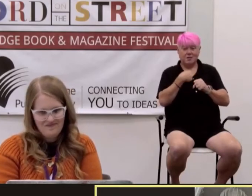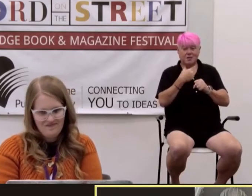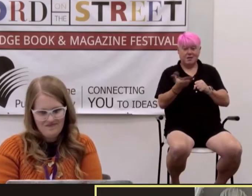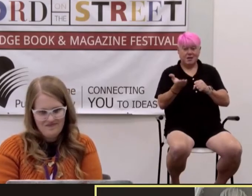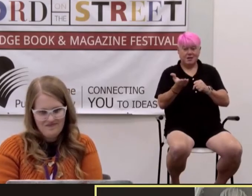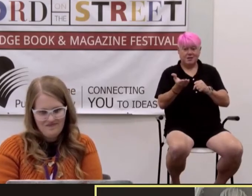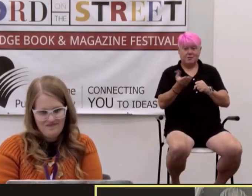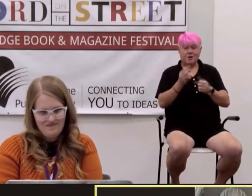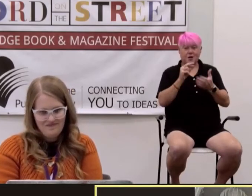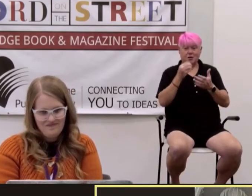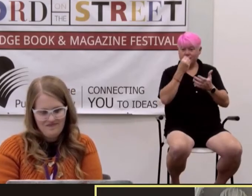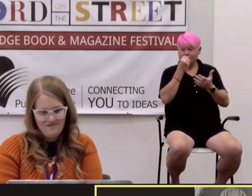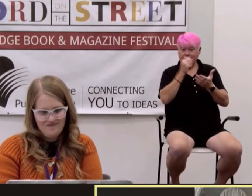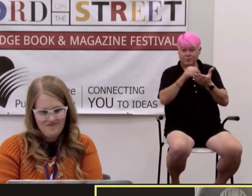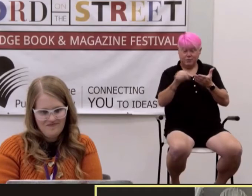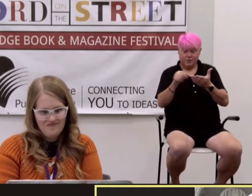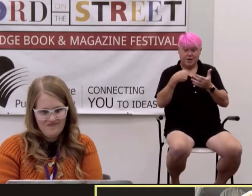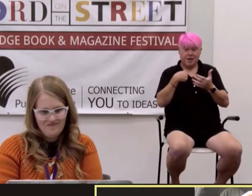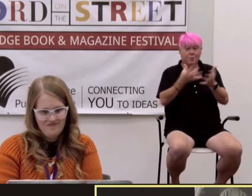got everything I wanted,